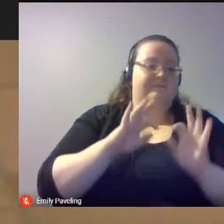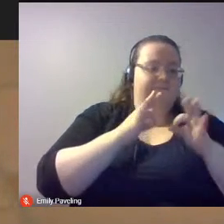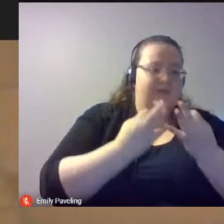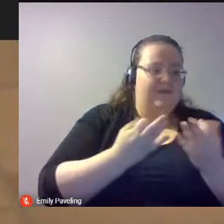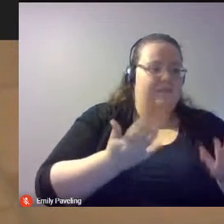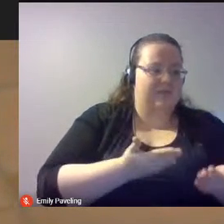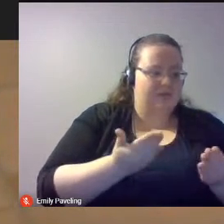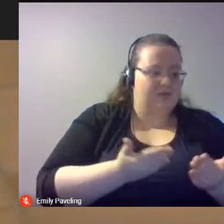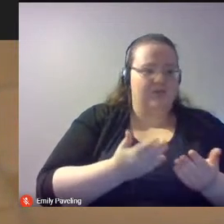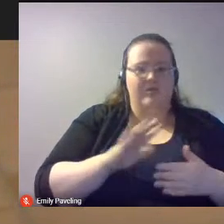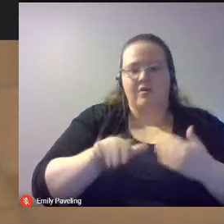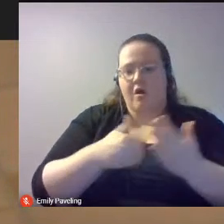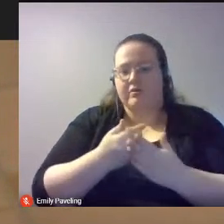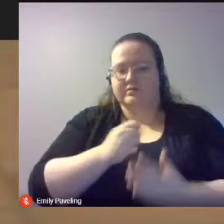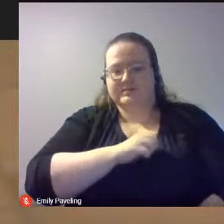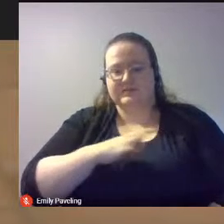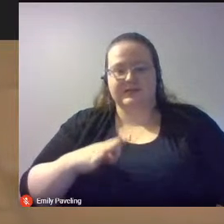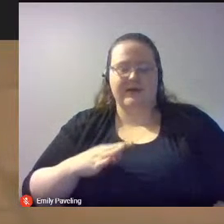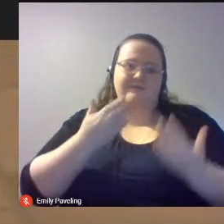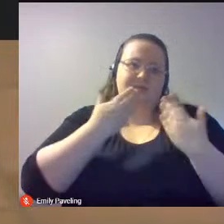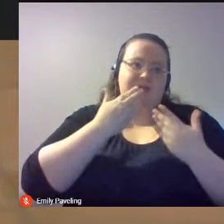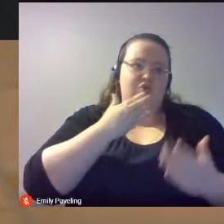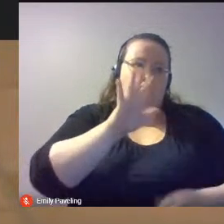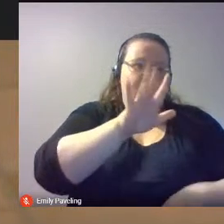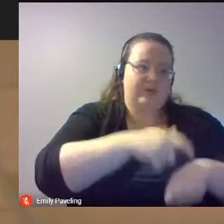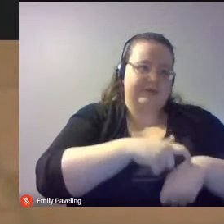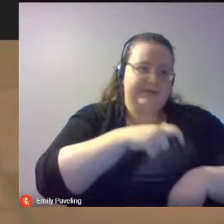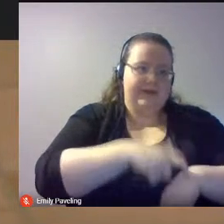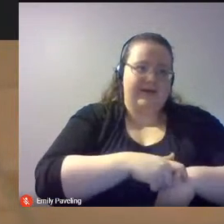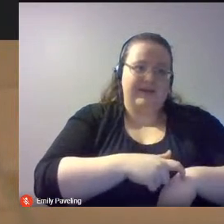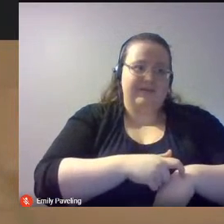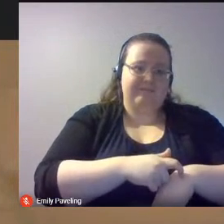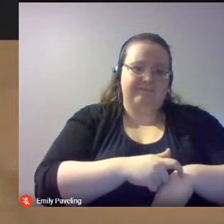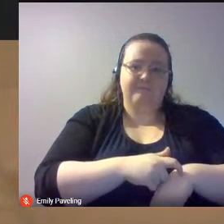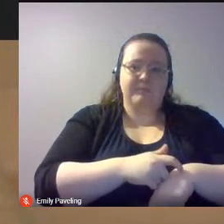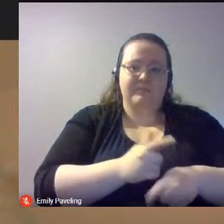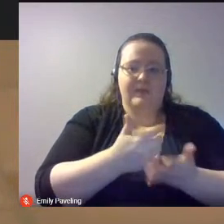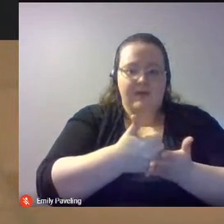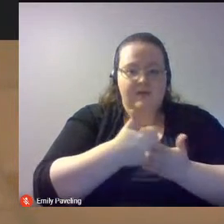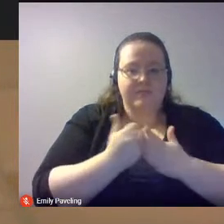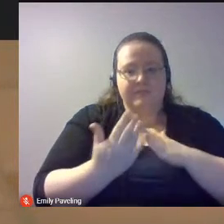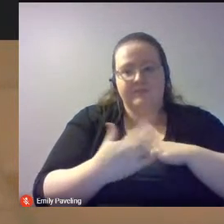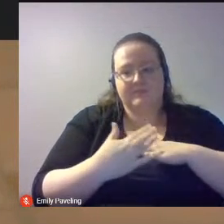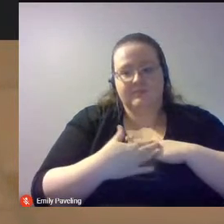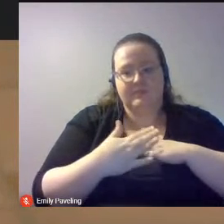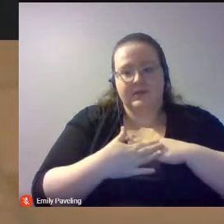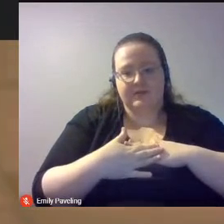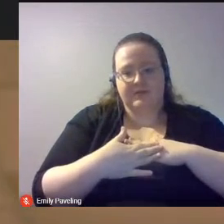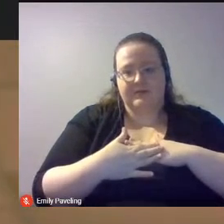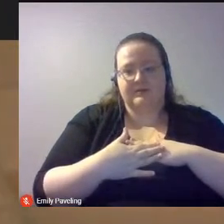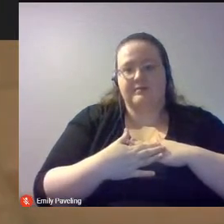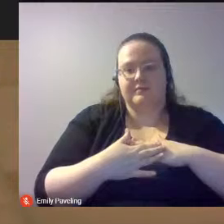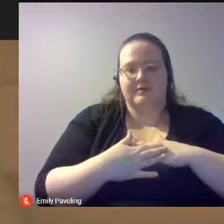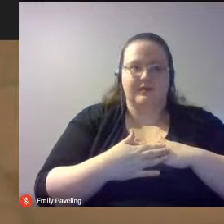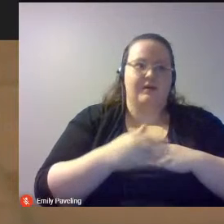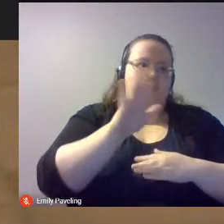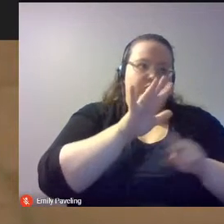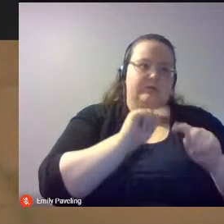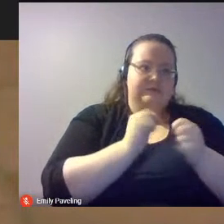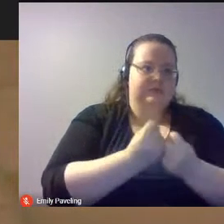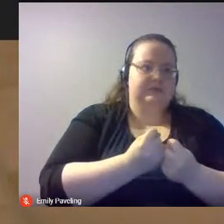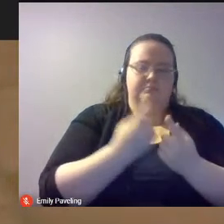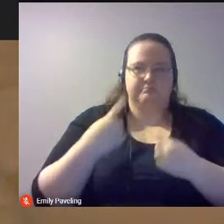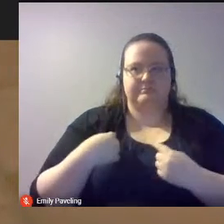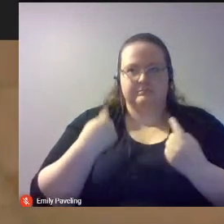appreciate you giving up some time tonight to help us out with some further information. And certainly thank you and your team for all